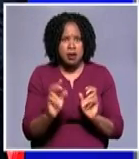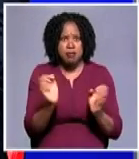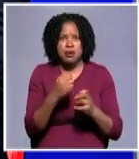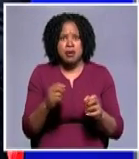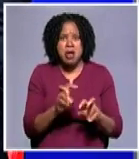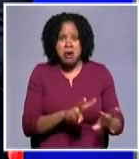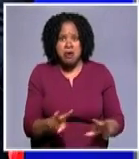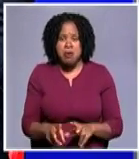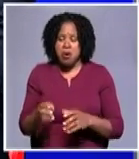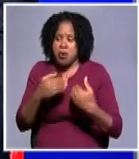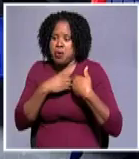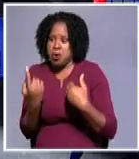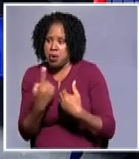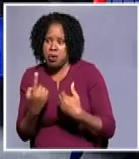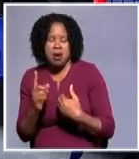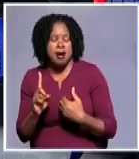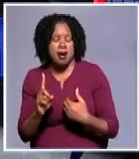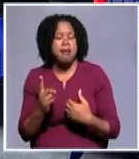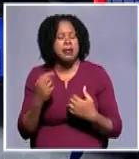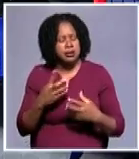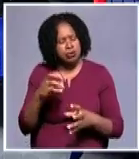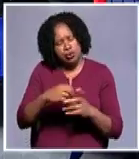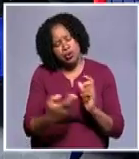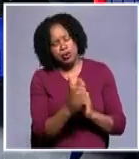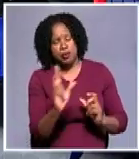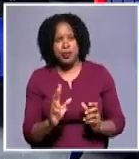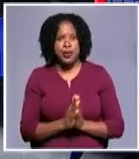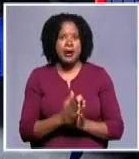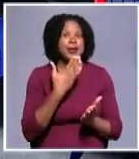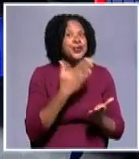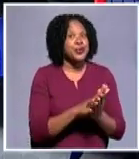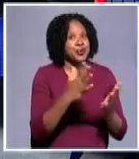vulnerable. Dr. Charles, thank you so much once again for making the time to join us. Thank you very much.